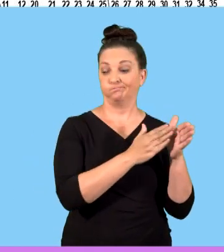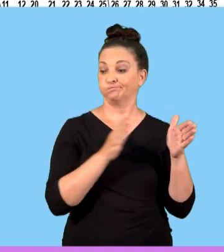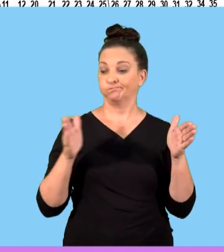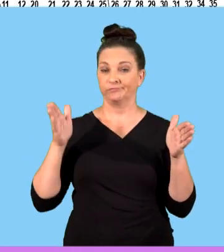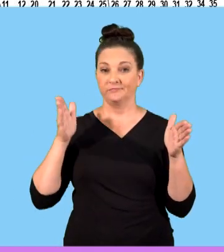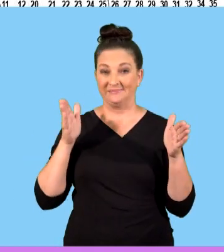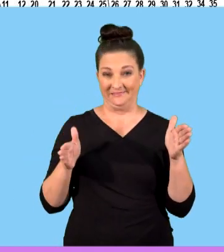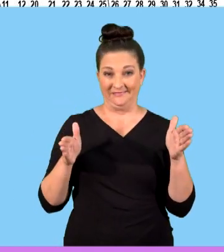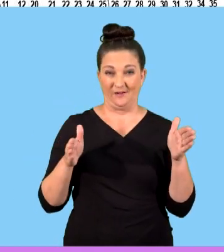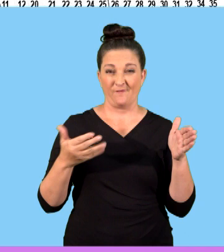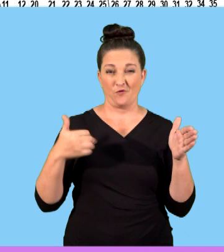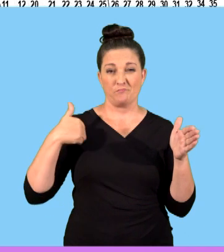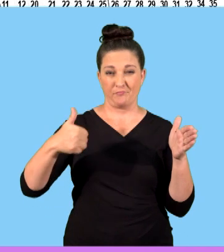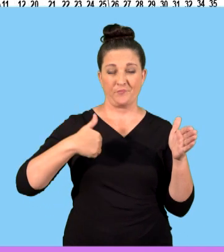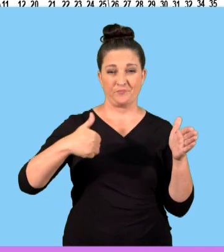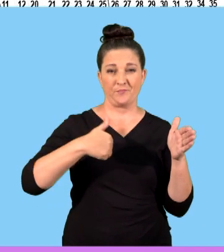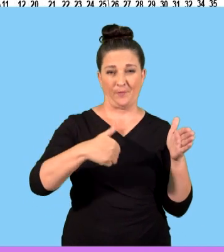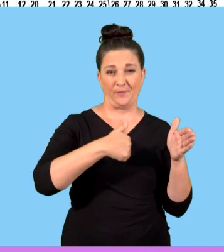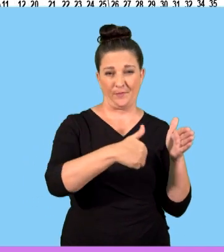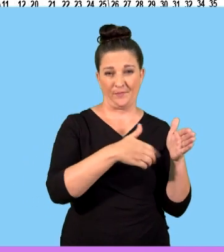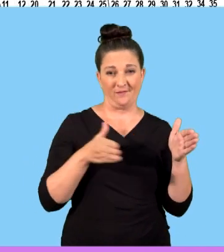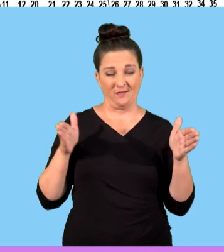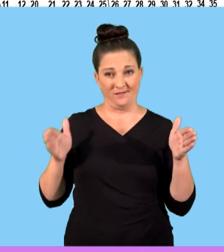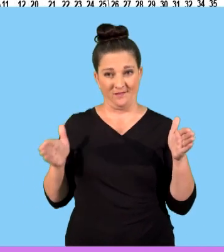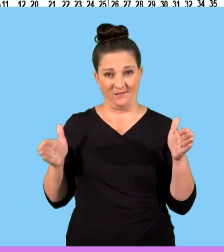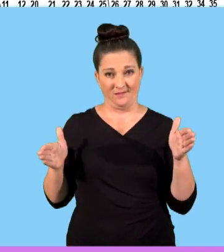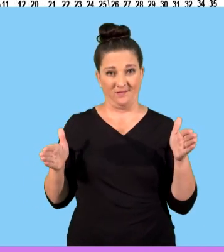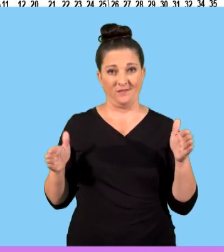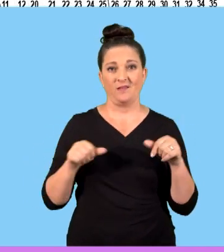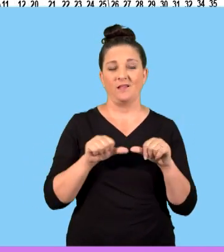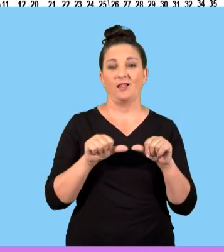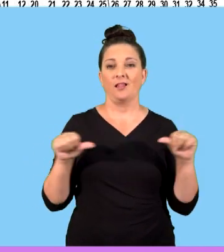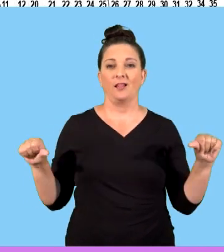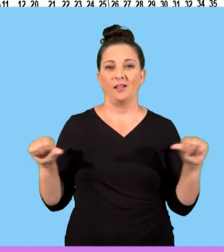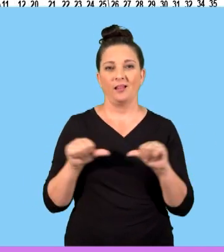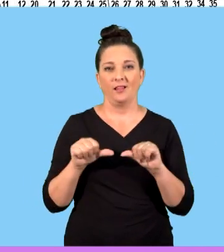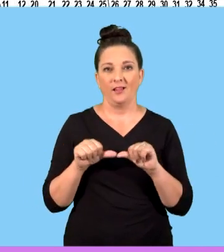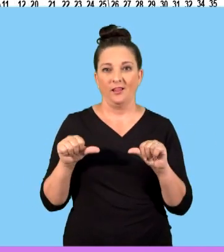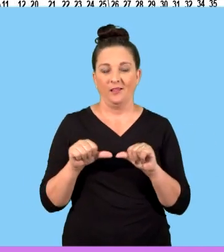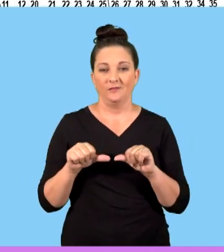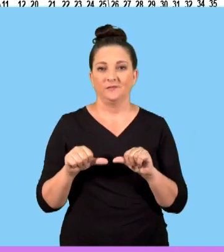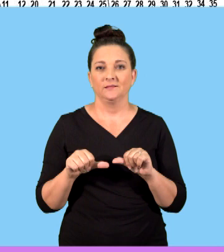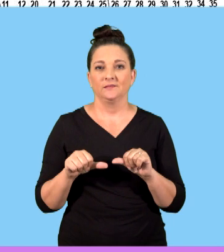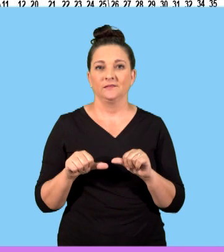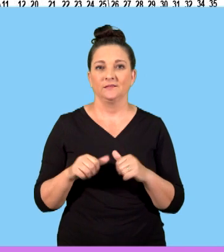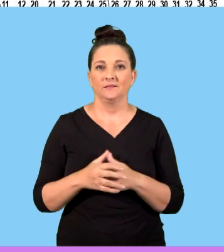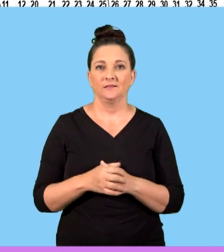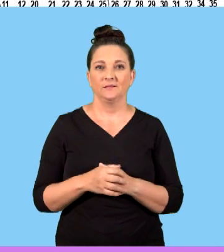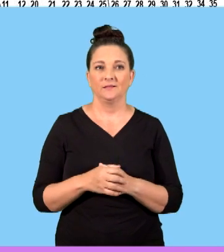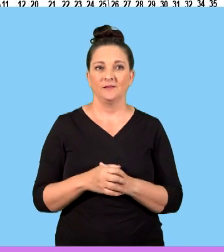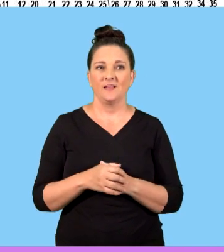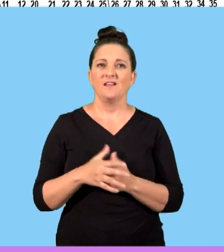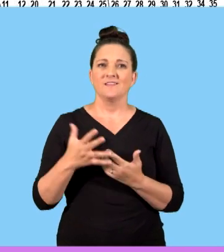cockpit to the end of the passenger cabin, right? So there's our cockpit, and then there's the end, right, of the passenger cabin